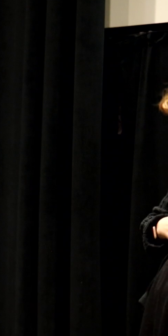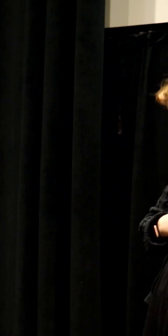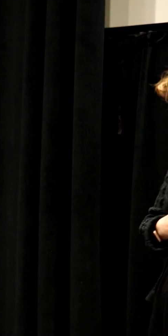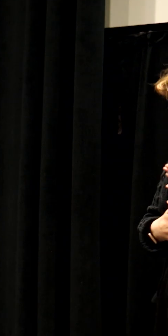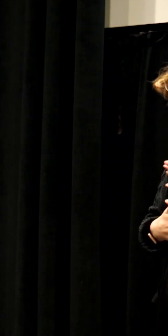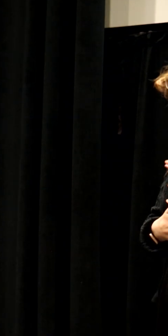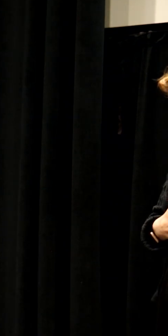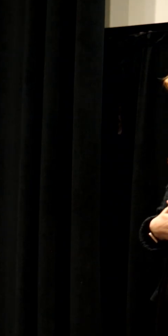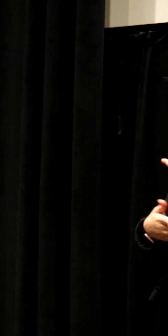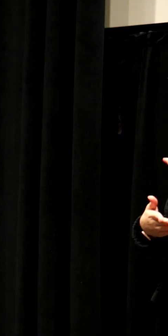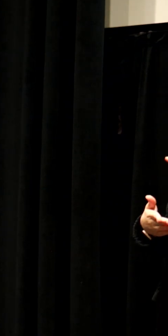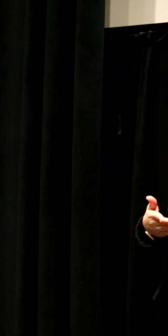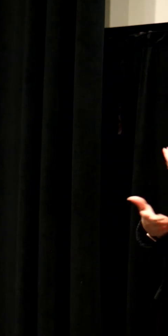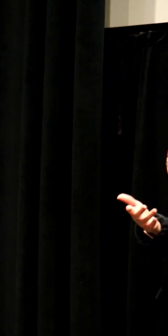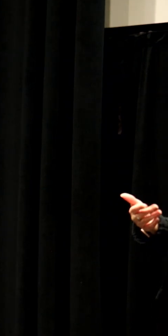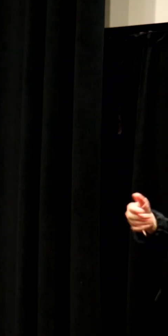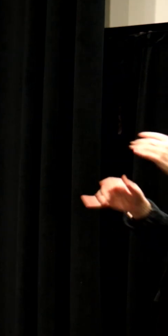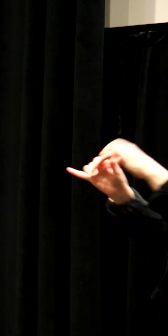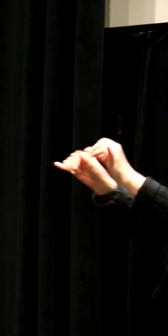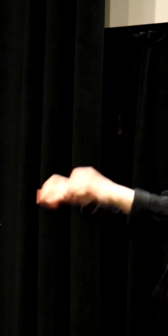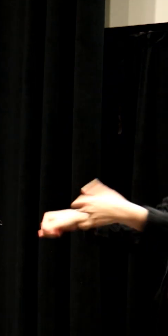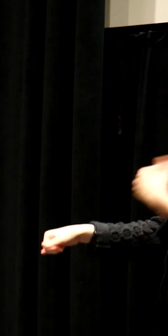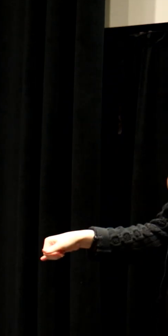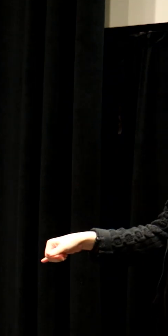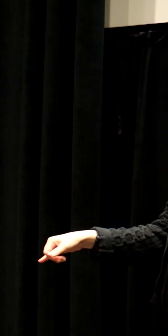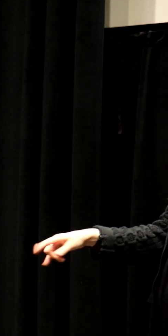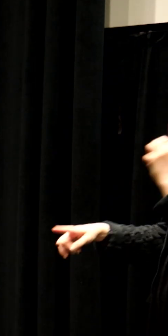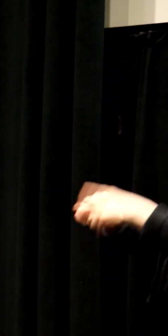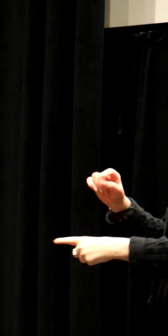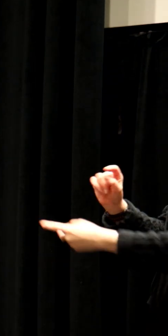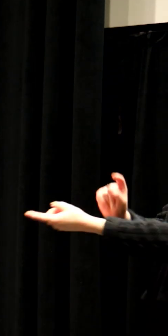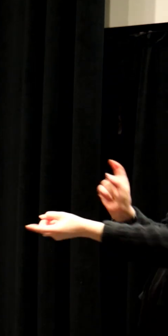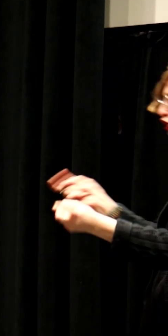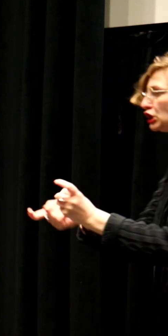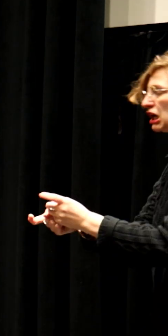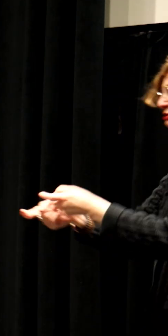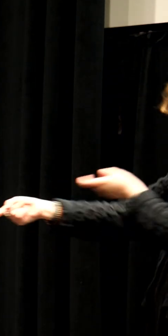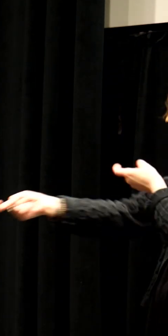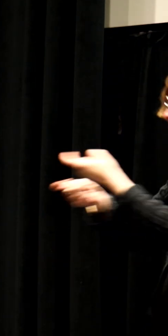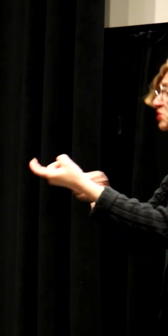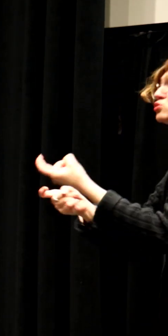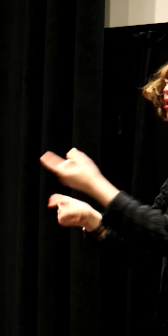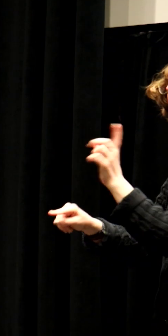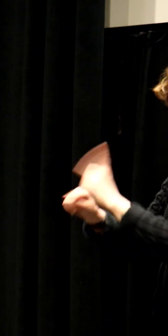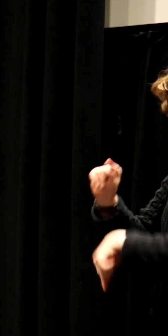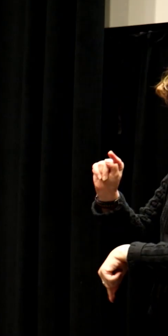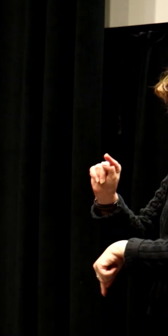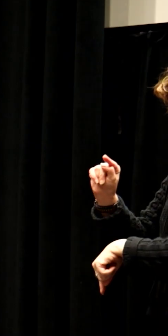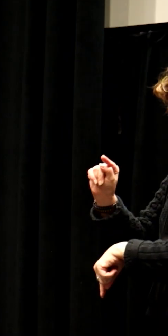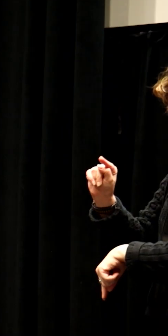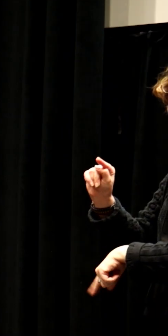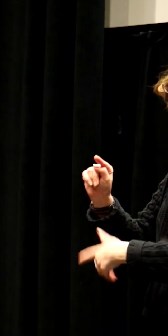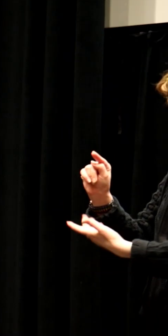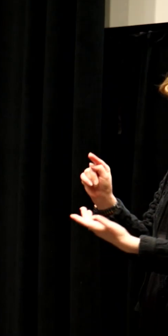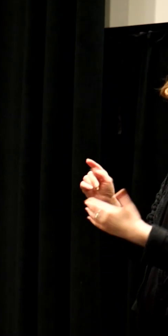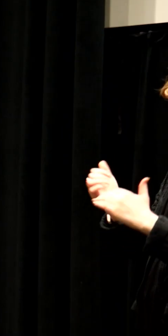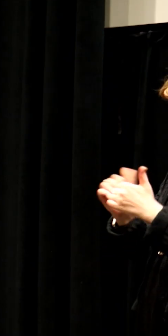there's systems in place that you can't control, and you know, you just have to find other ways, you